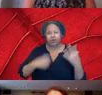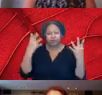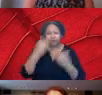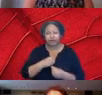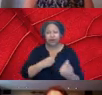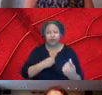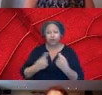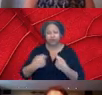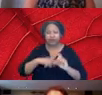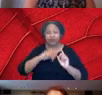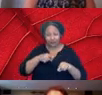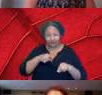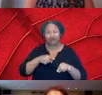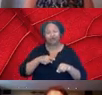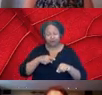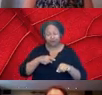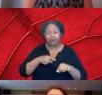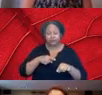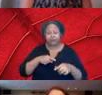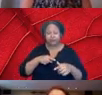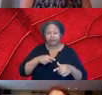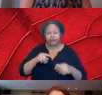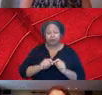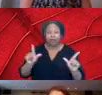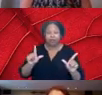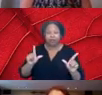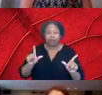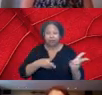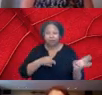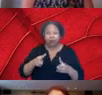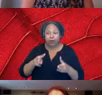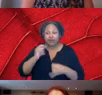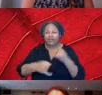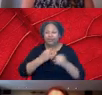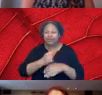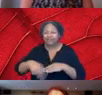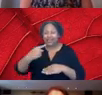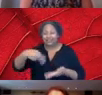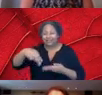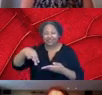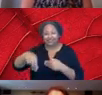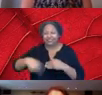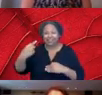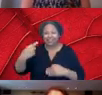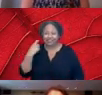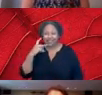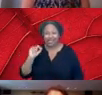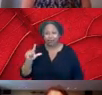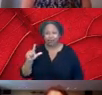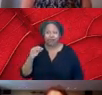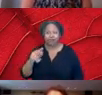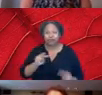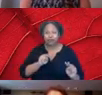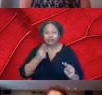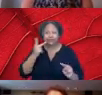post for International Dance Day for us in April. And so if you want to visit our Toronto Arts Foundation website, it's right there